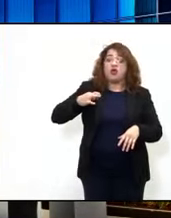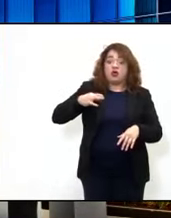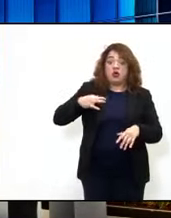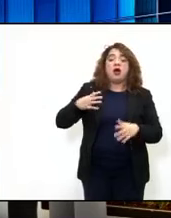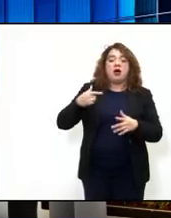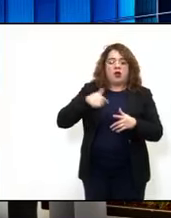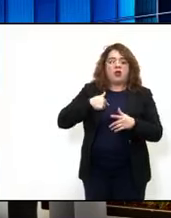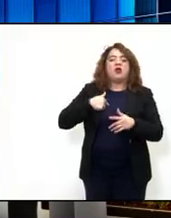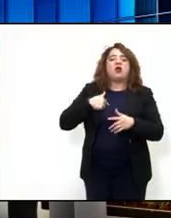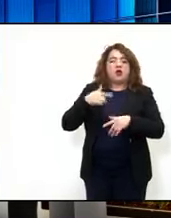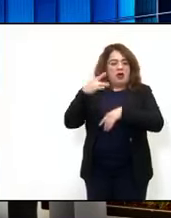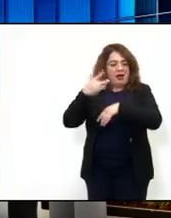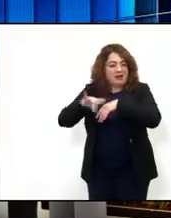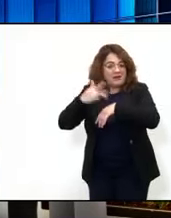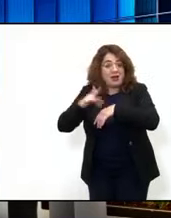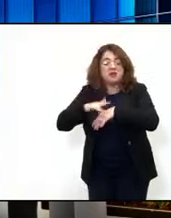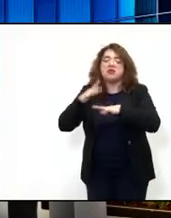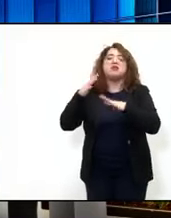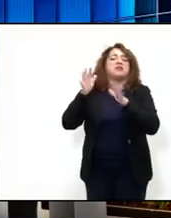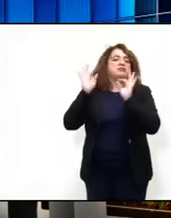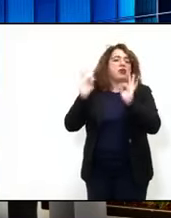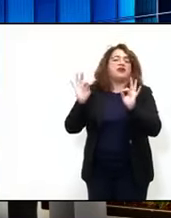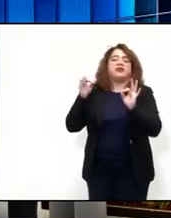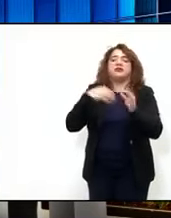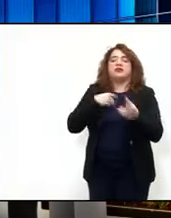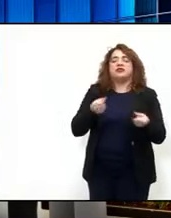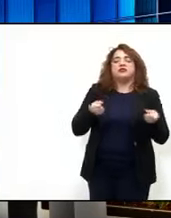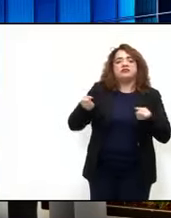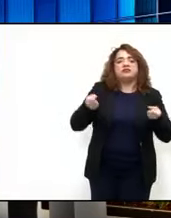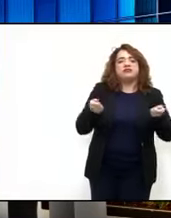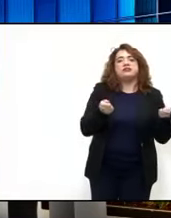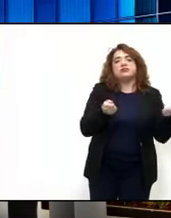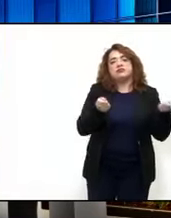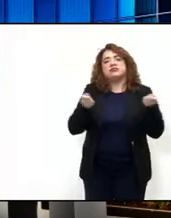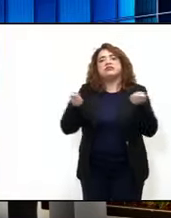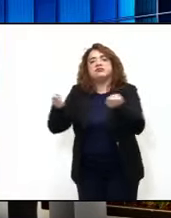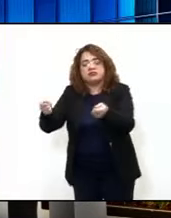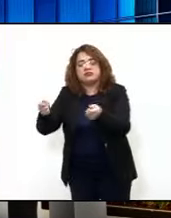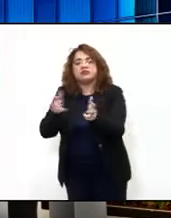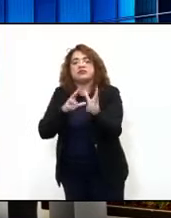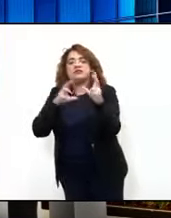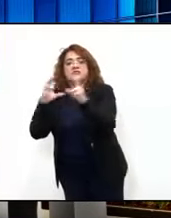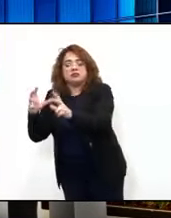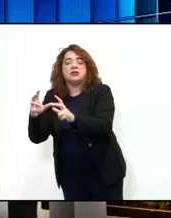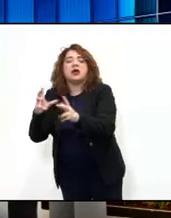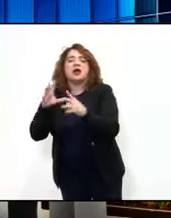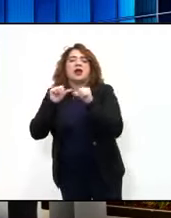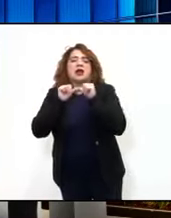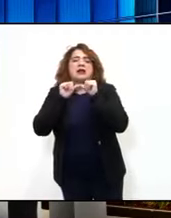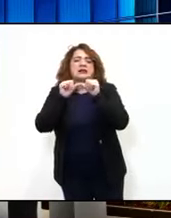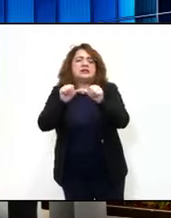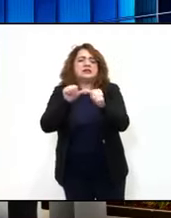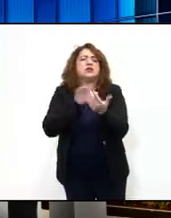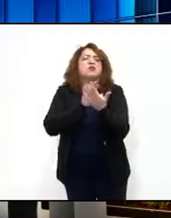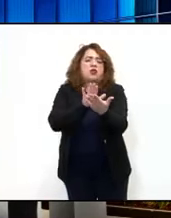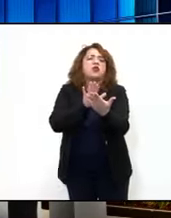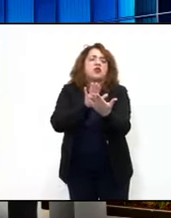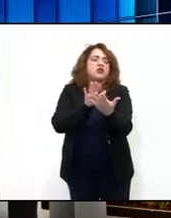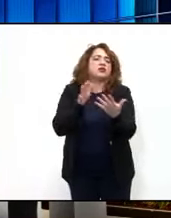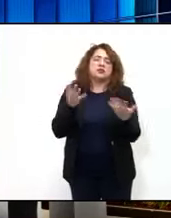doing, right? So we've been doing pop-ups, but we'll be expanding that in a much more consistent mechanism now that we have this